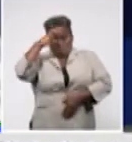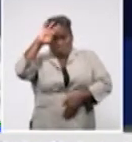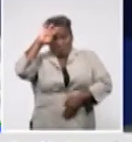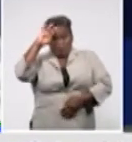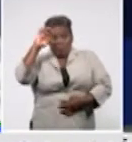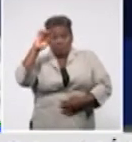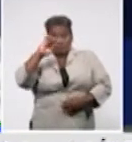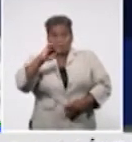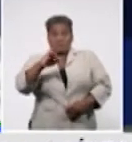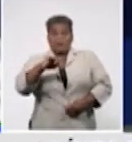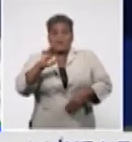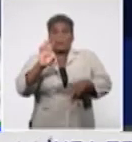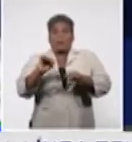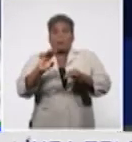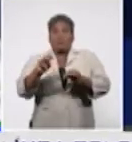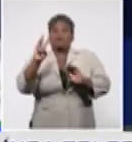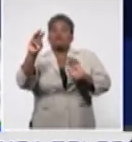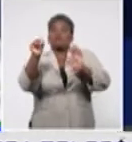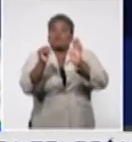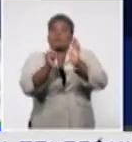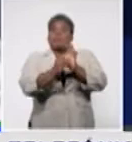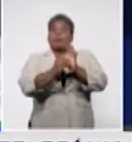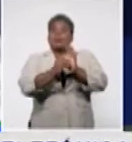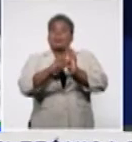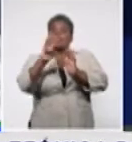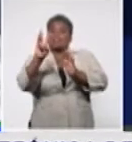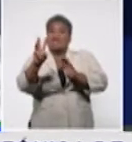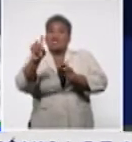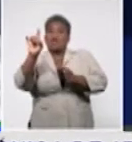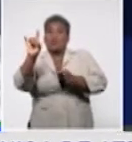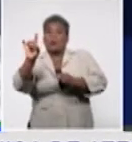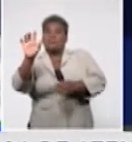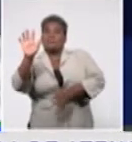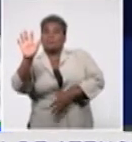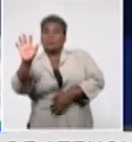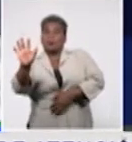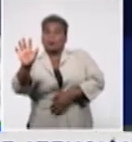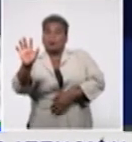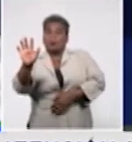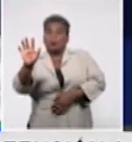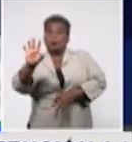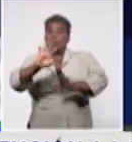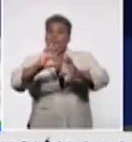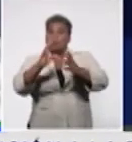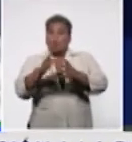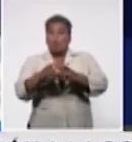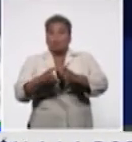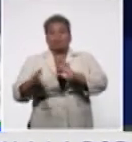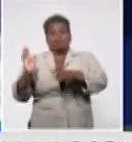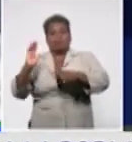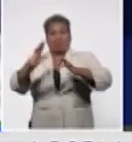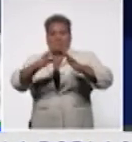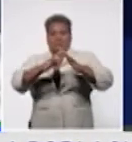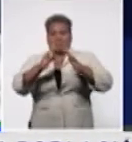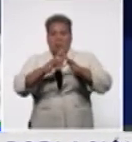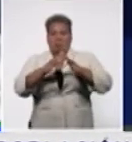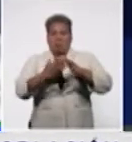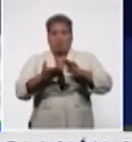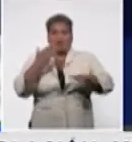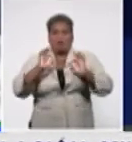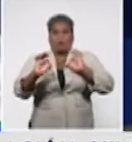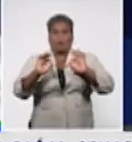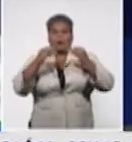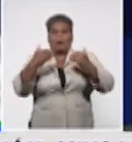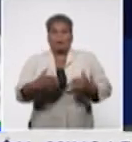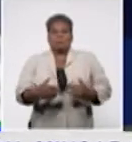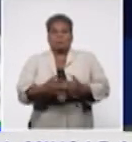of the Cuban treatment protocols and proceedings applied when dealing with an infected person. One patient reported as critical